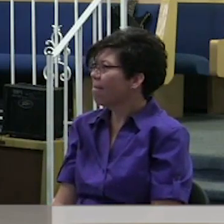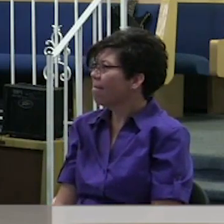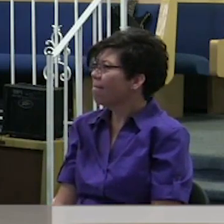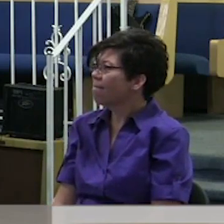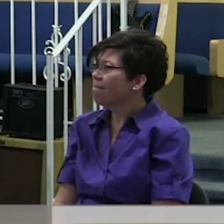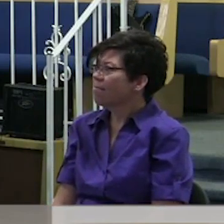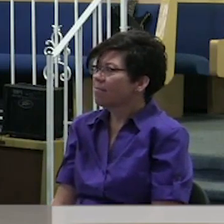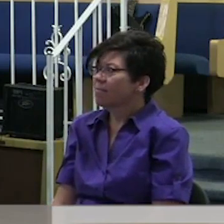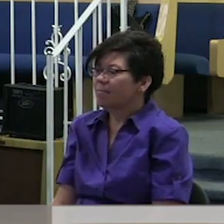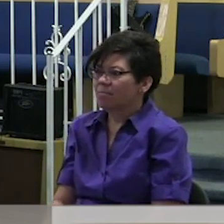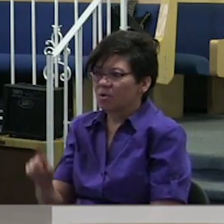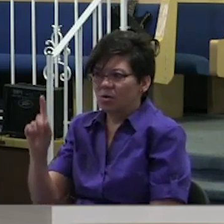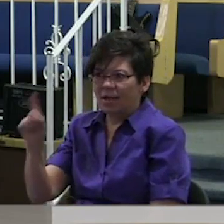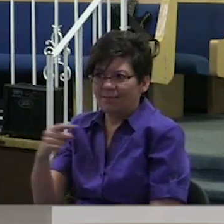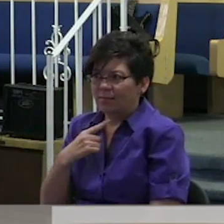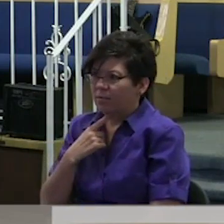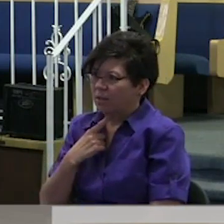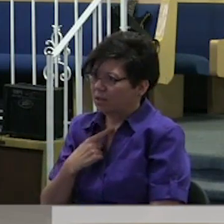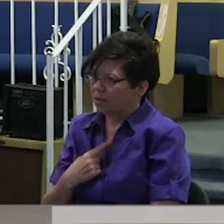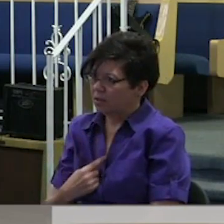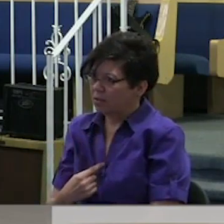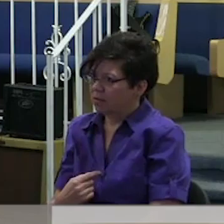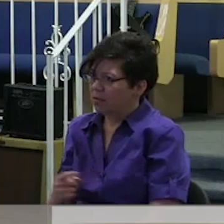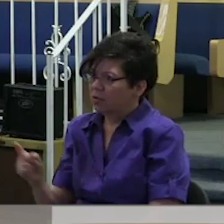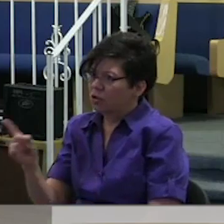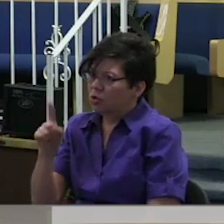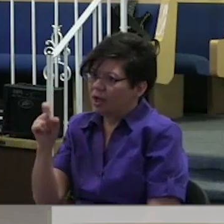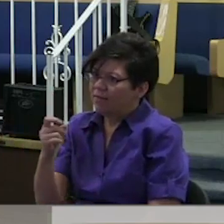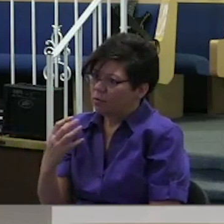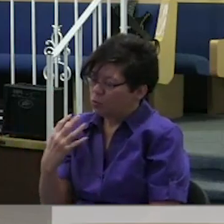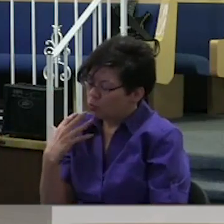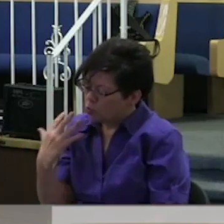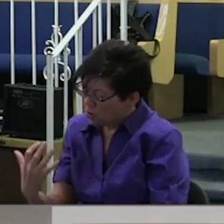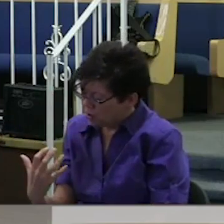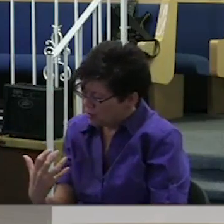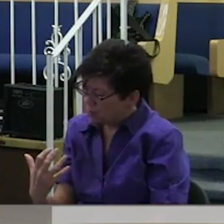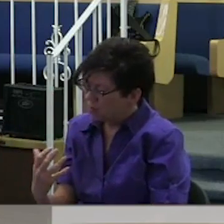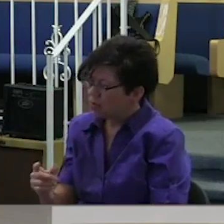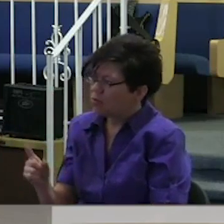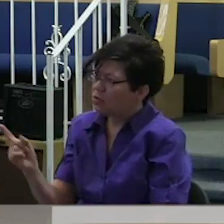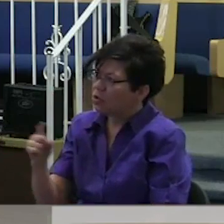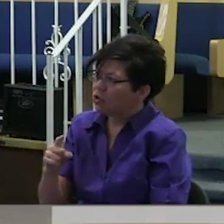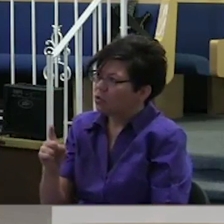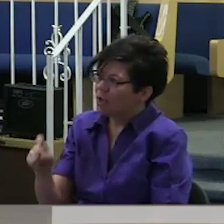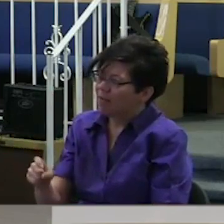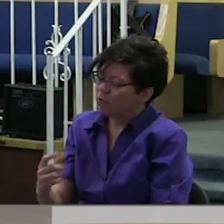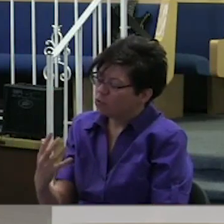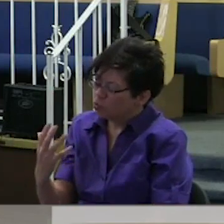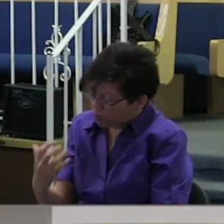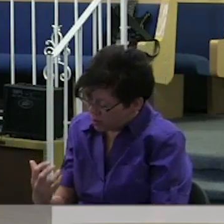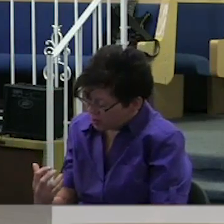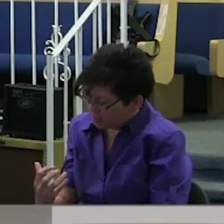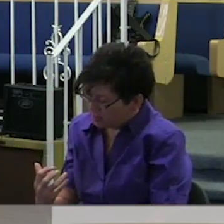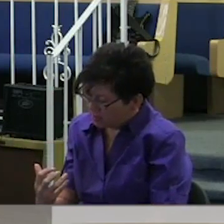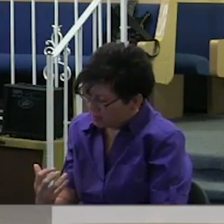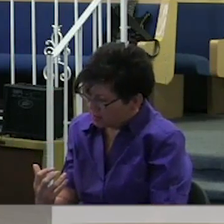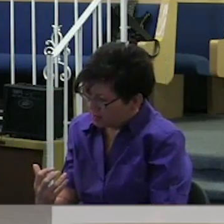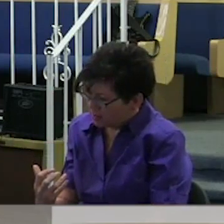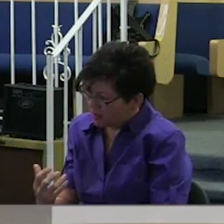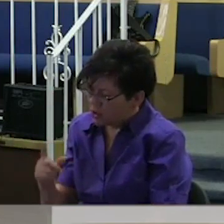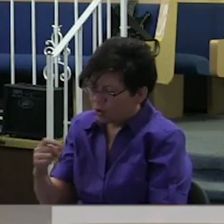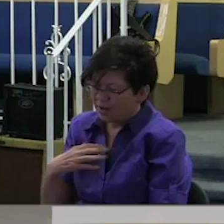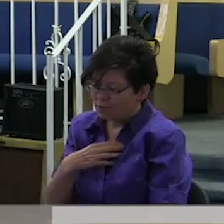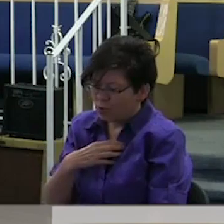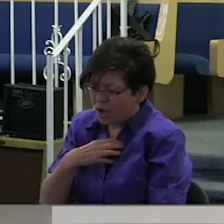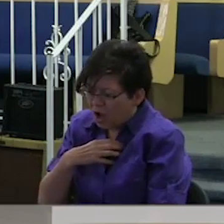You got to be thirsty. You got to want him. You got to want him. You got to have a